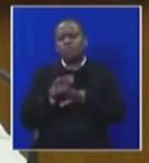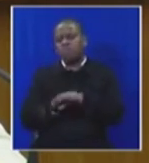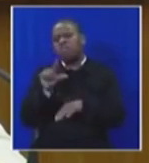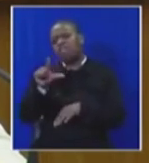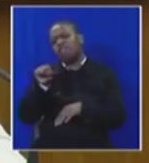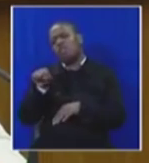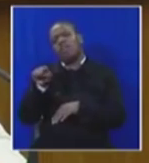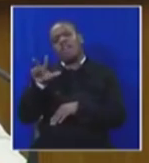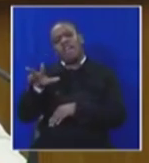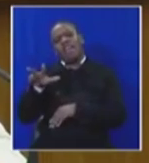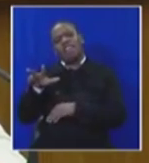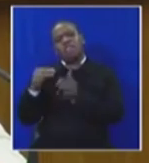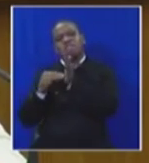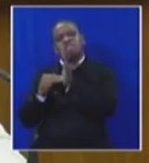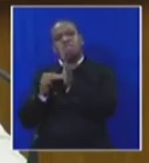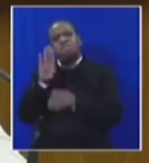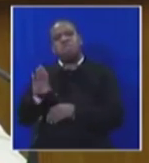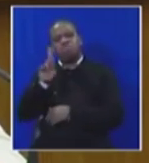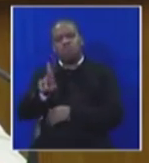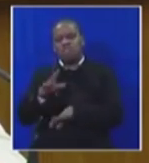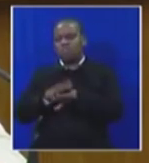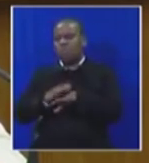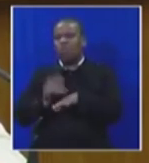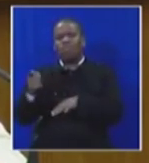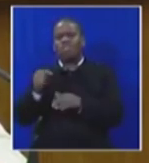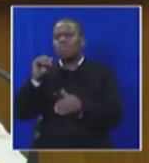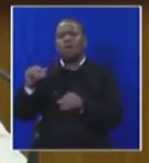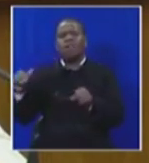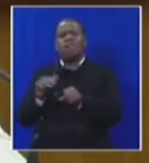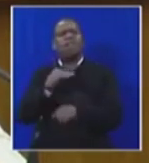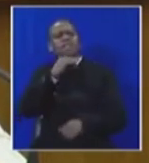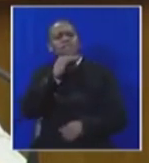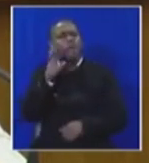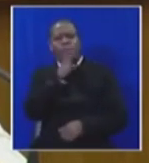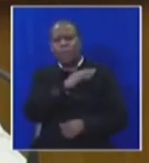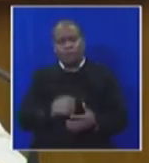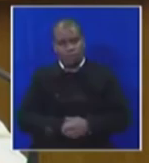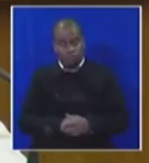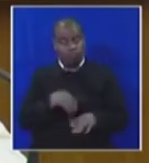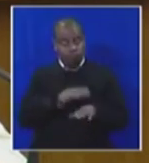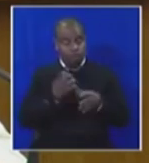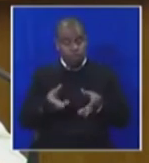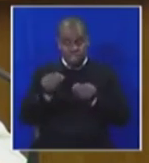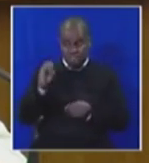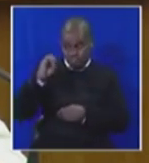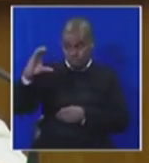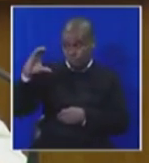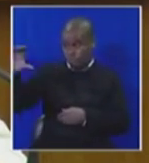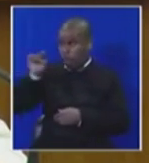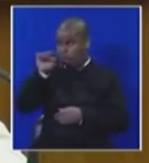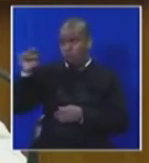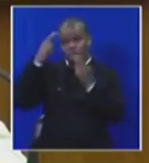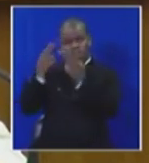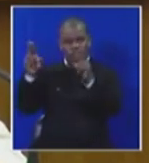7.8 billion needed to cater for the so-called missing middle. If you really want to fund funding for universities, Mr. President, you